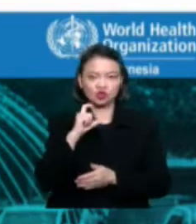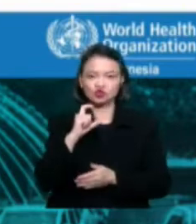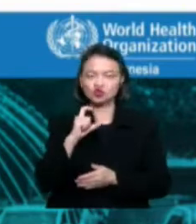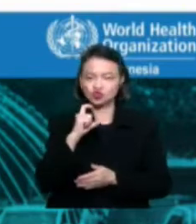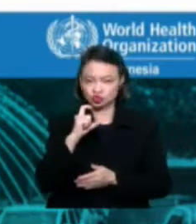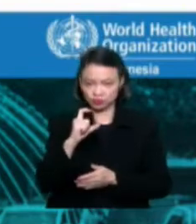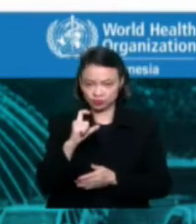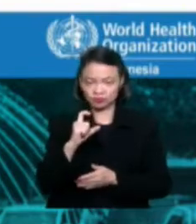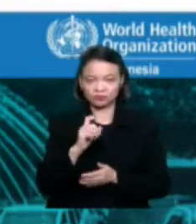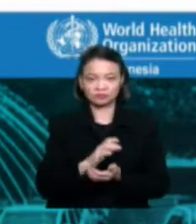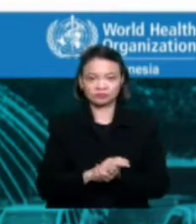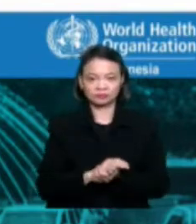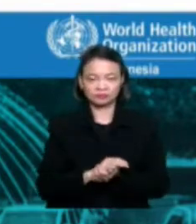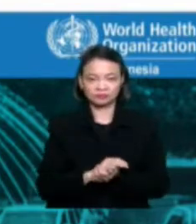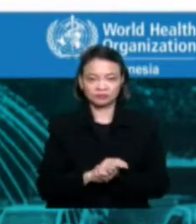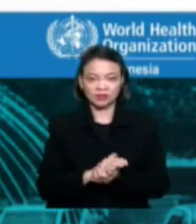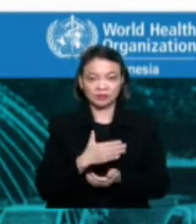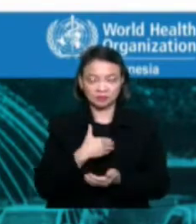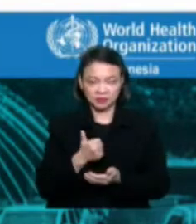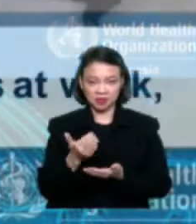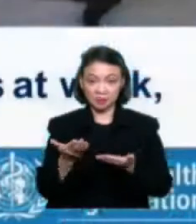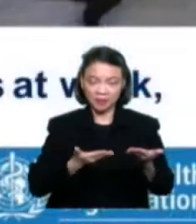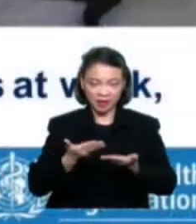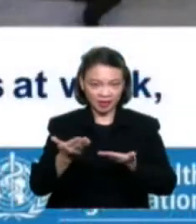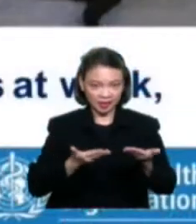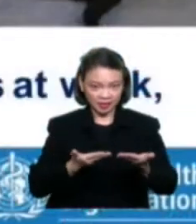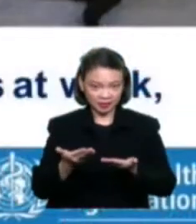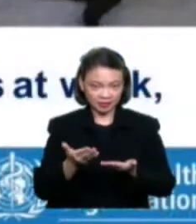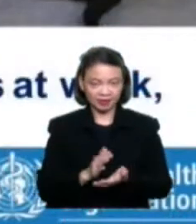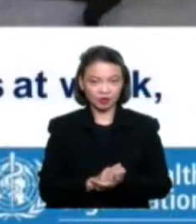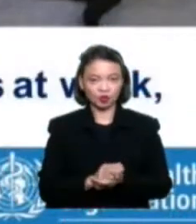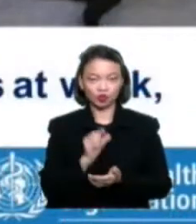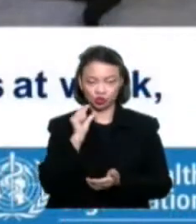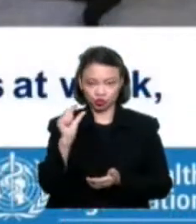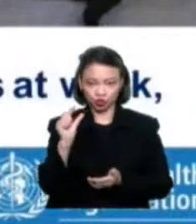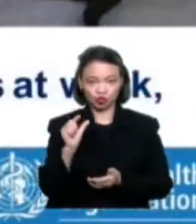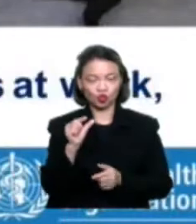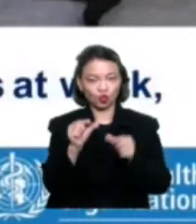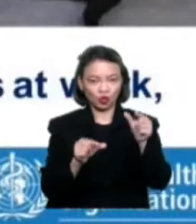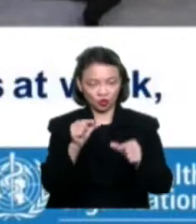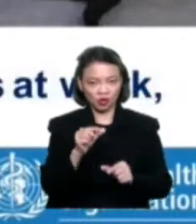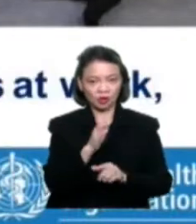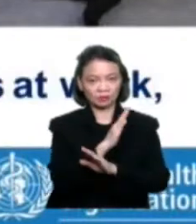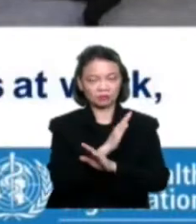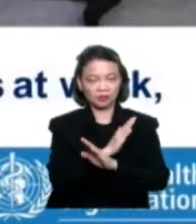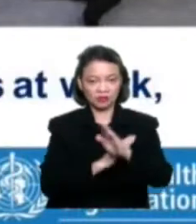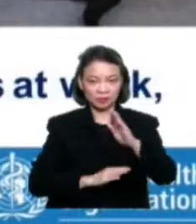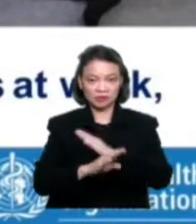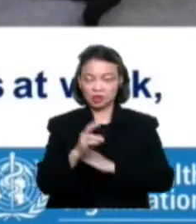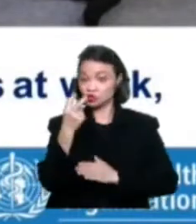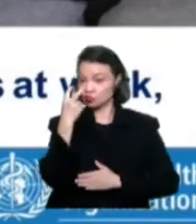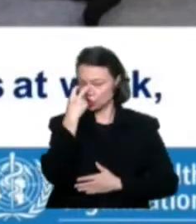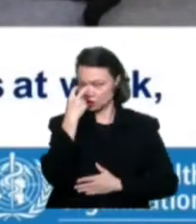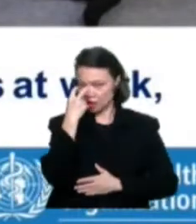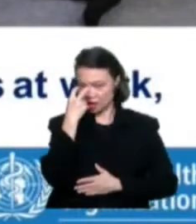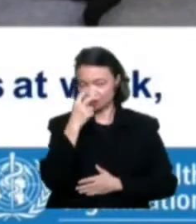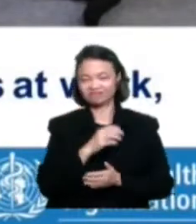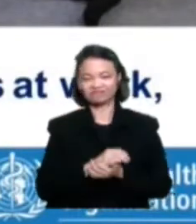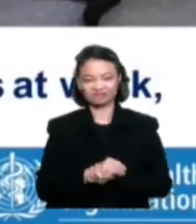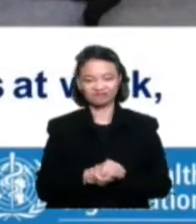in the building codes, especially I have the Jakarta planner here, for all the new buildings to make it more accessible for people